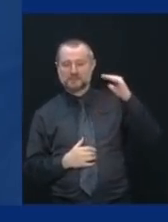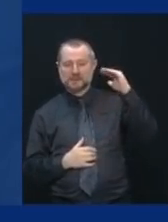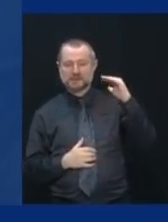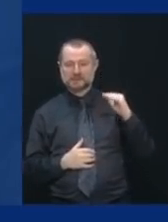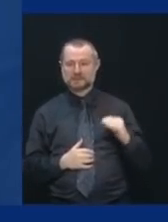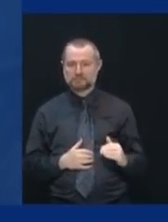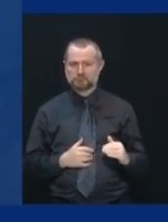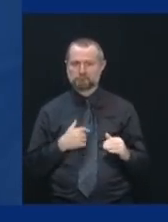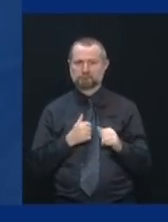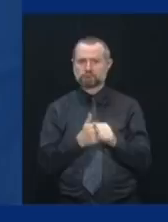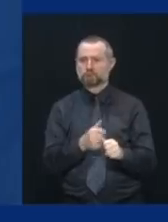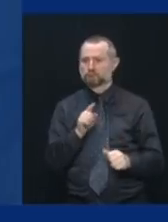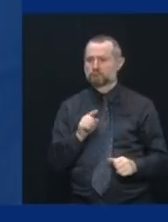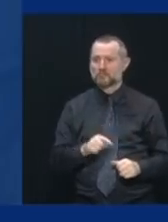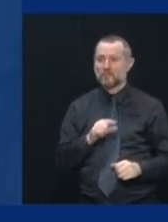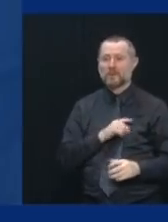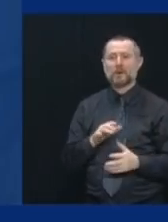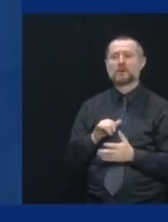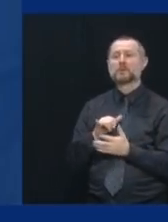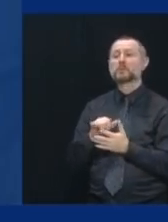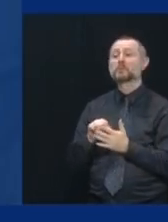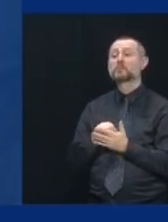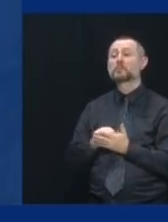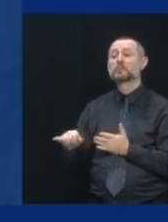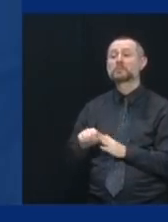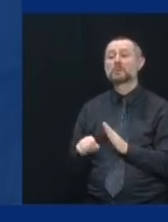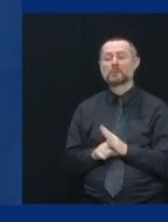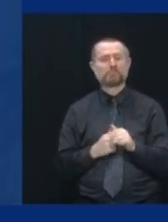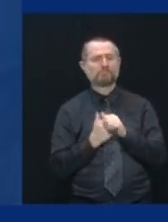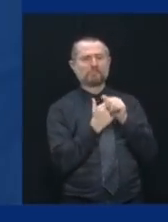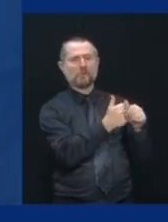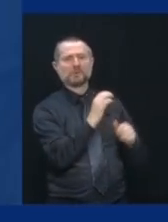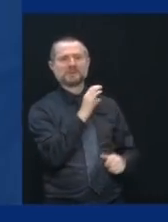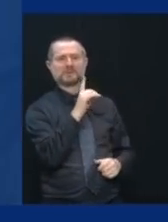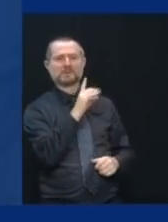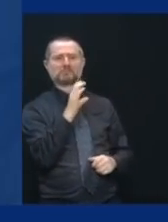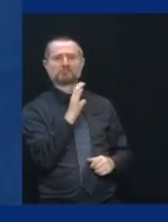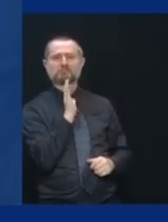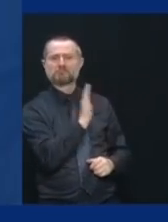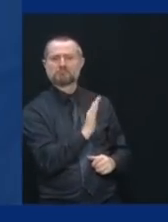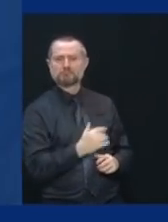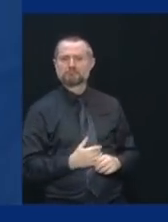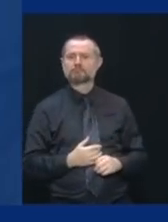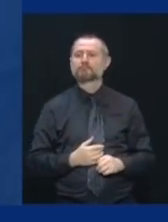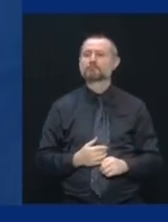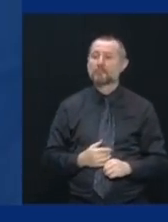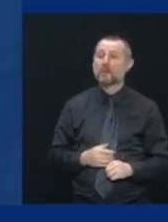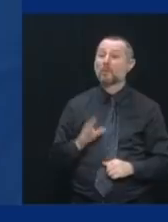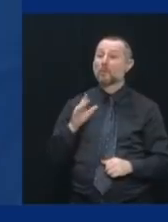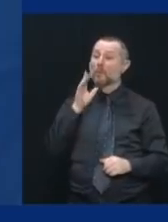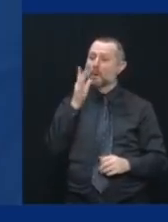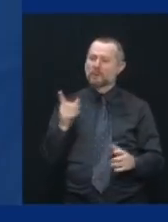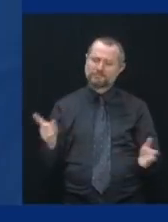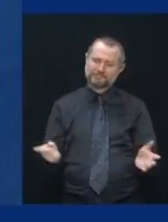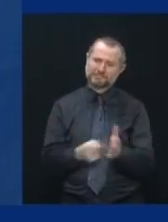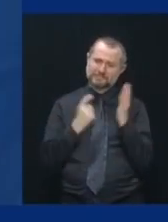refinement of the CDC guidelines. There will be validation of the